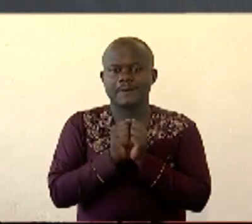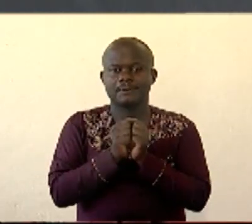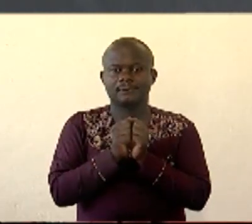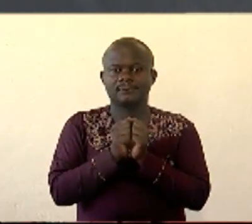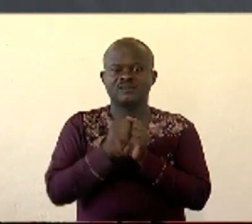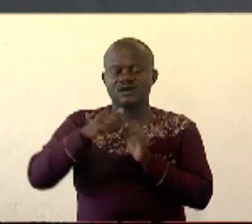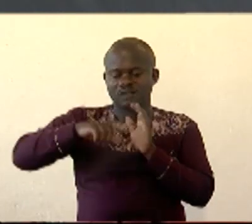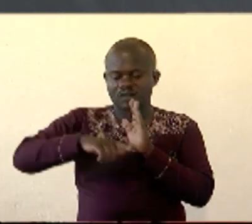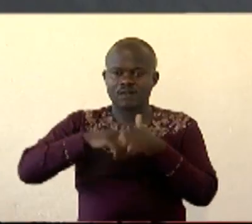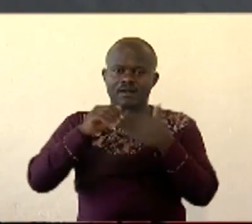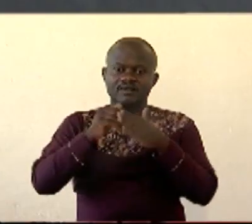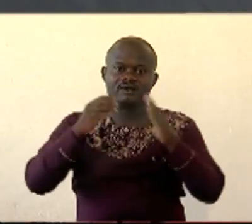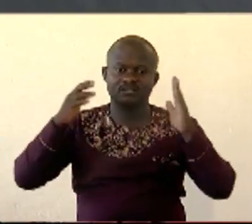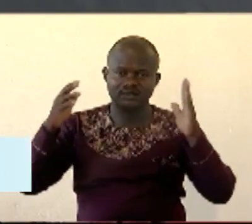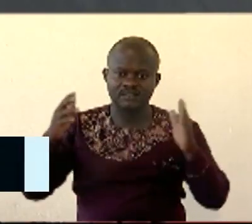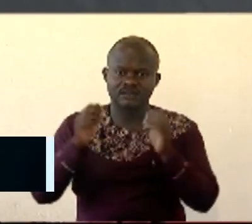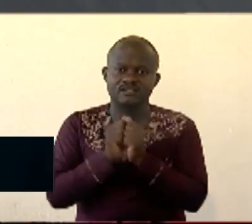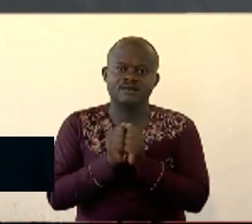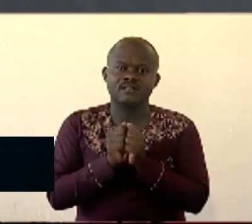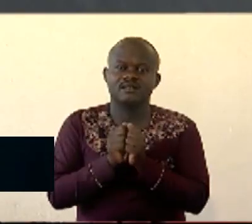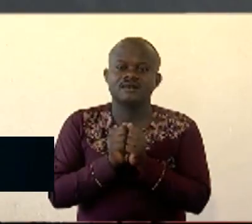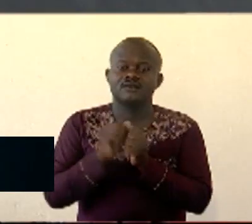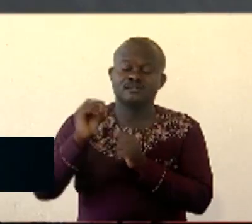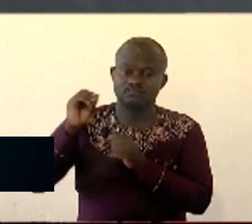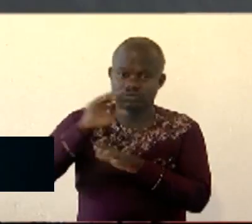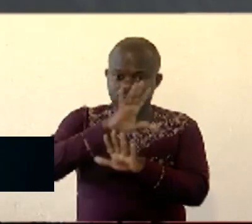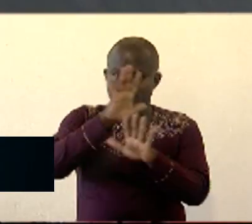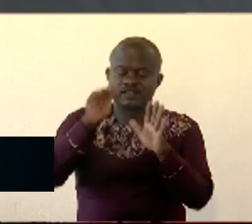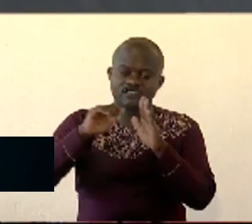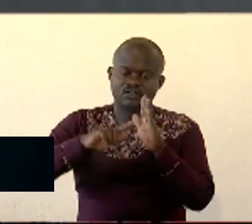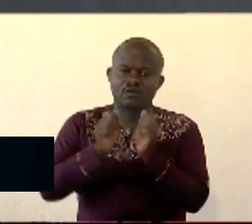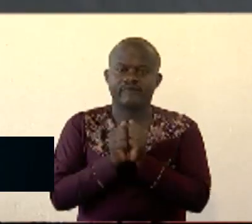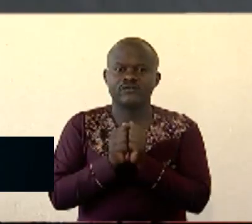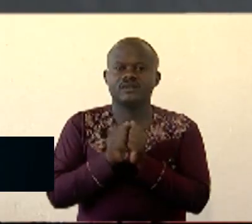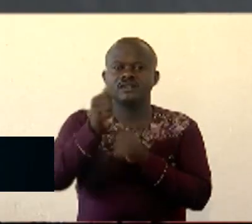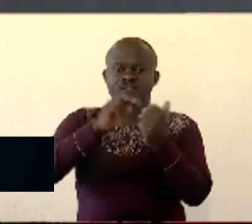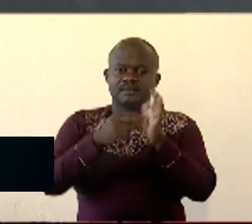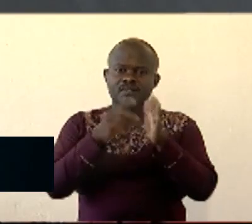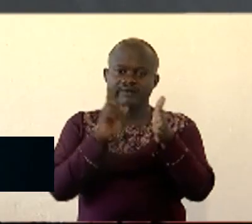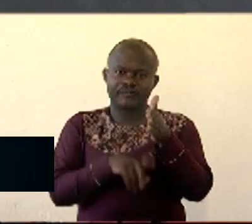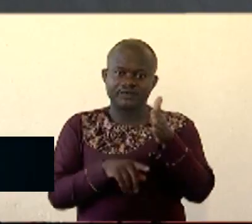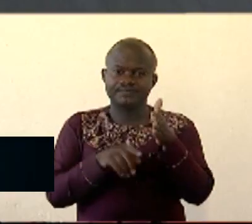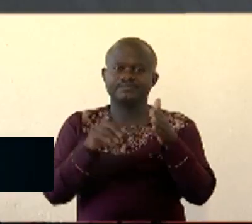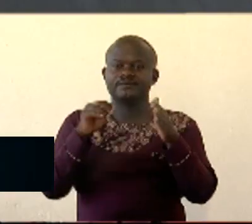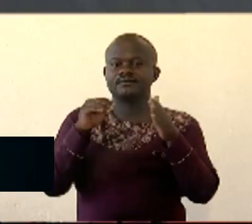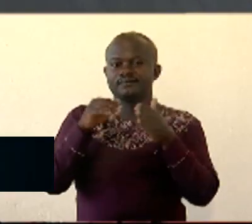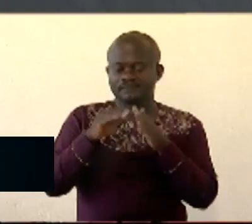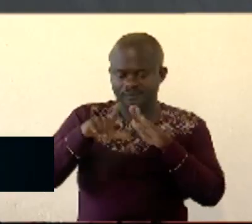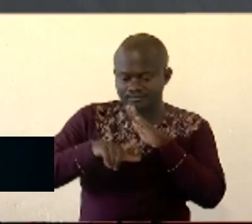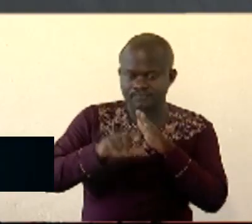Lower light intensity, the rate of photosynthesis is low. So it means that low light